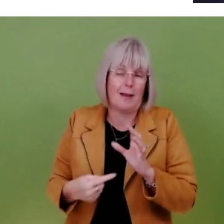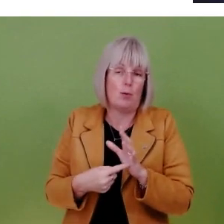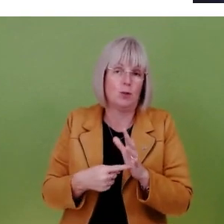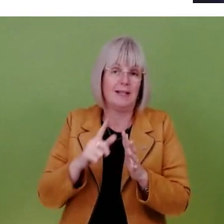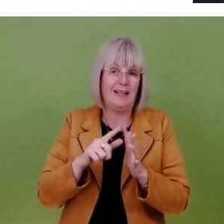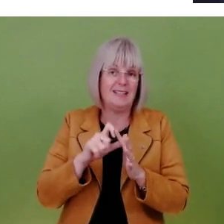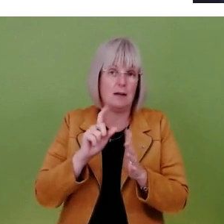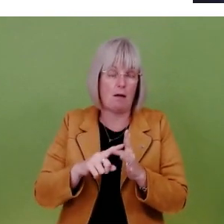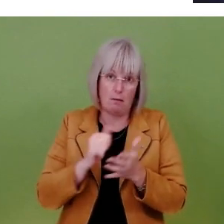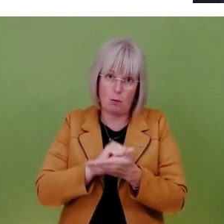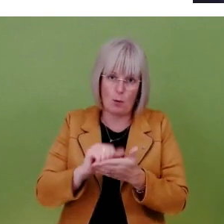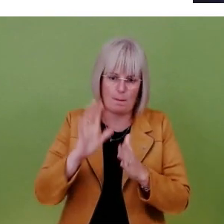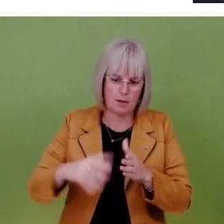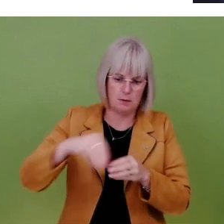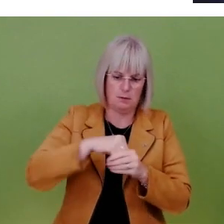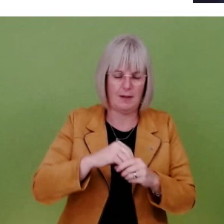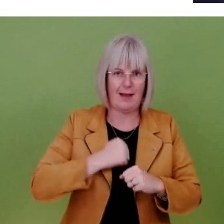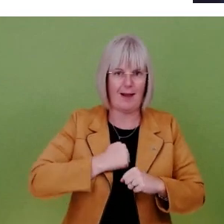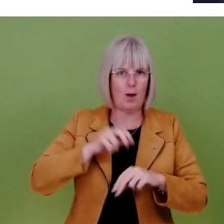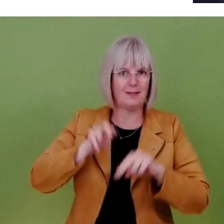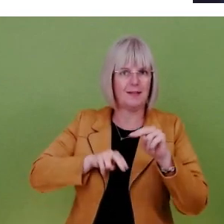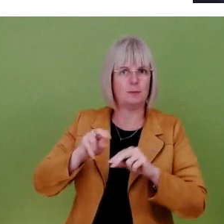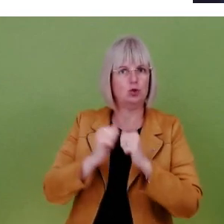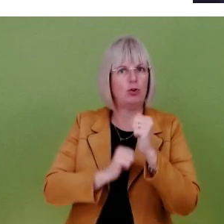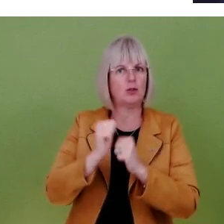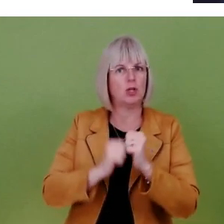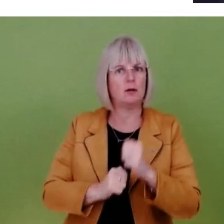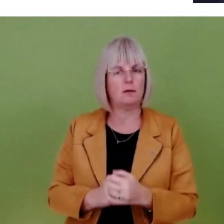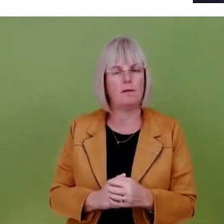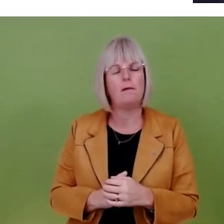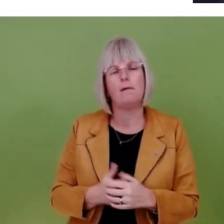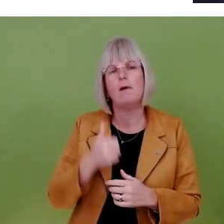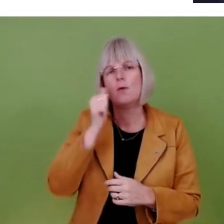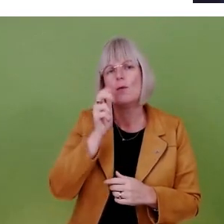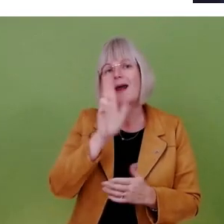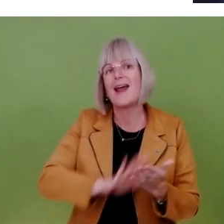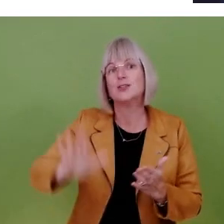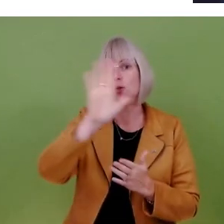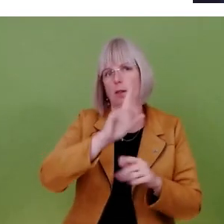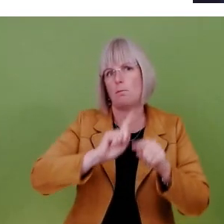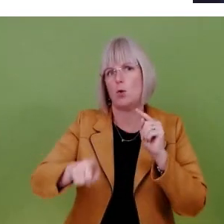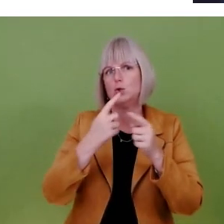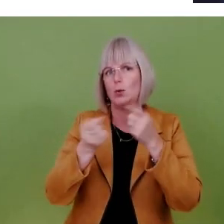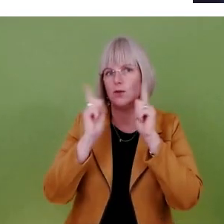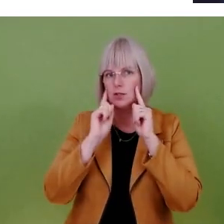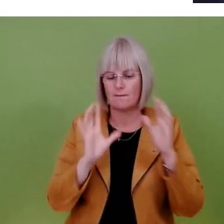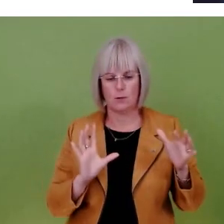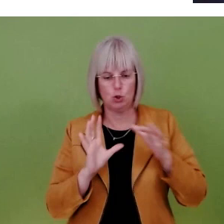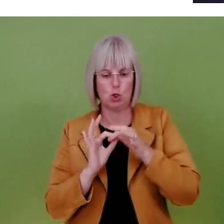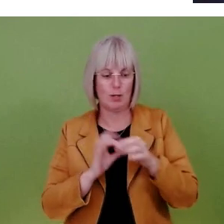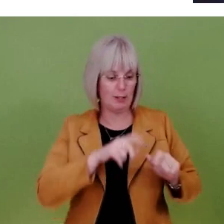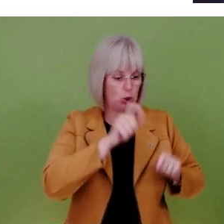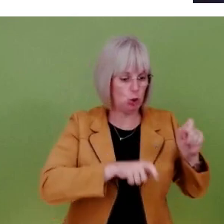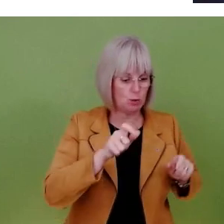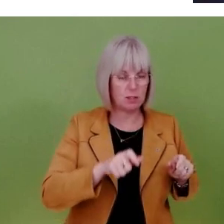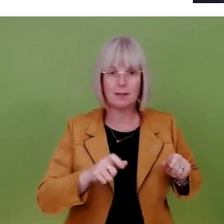assessment structure. I know that nationally most universities have joint student and staff working parties with specific terms